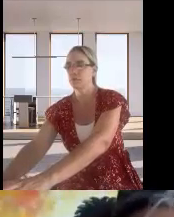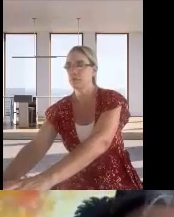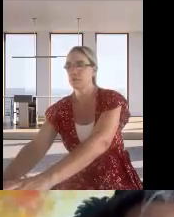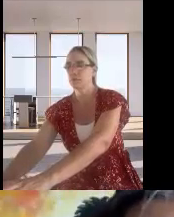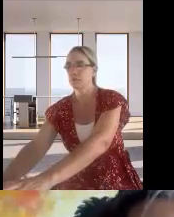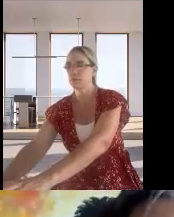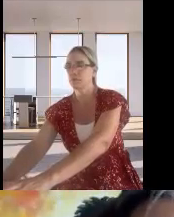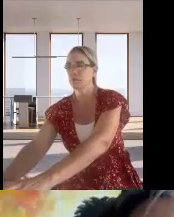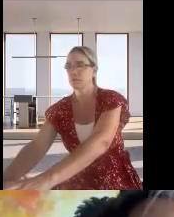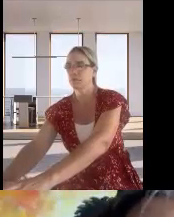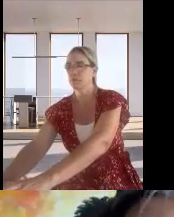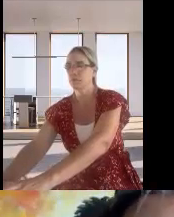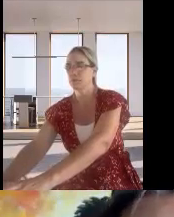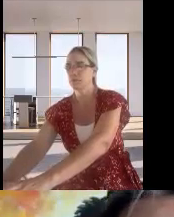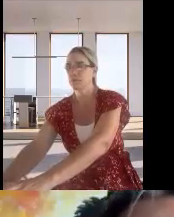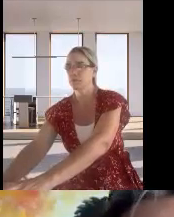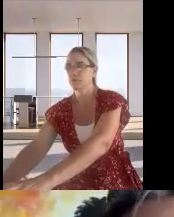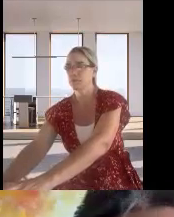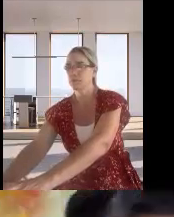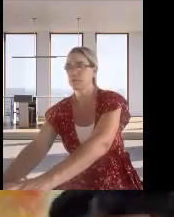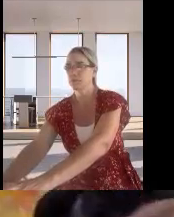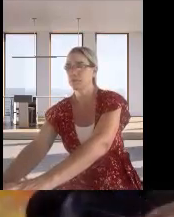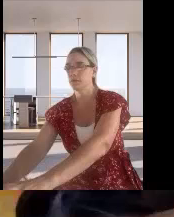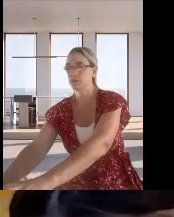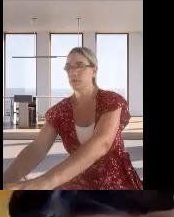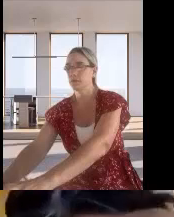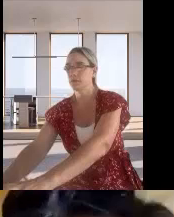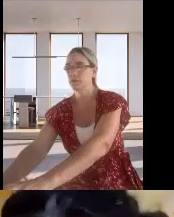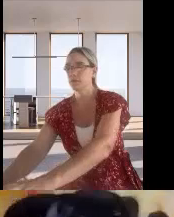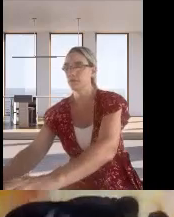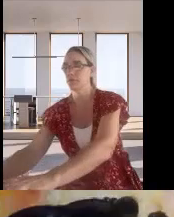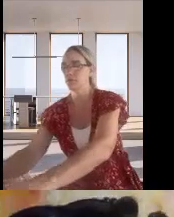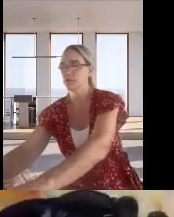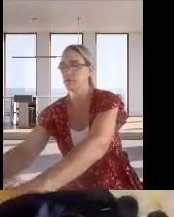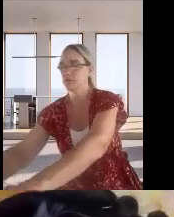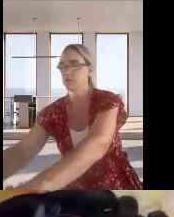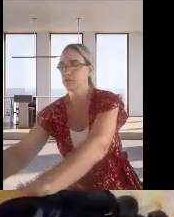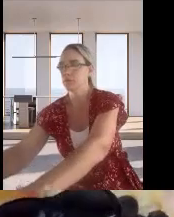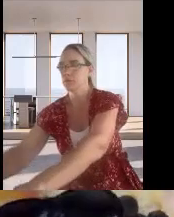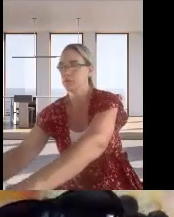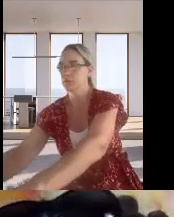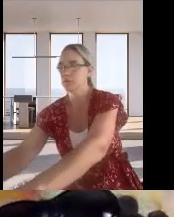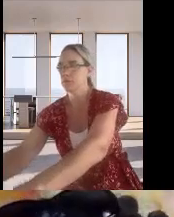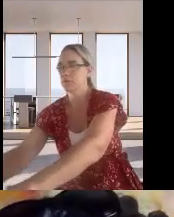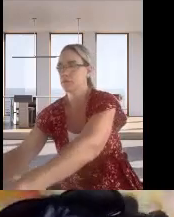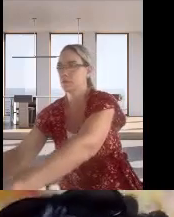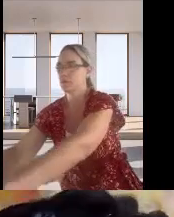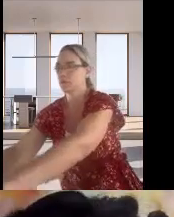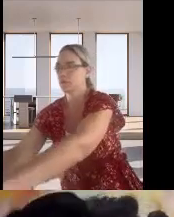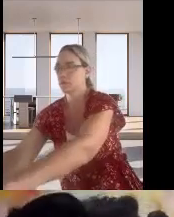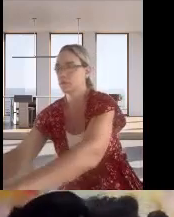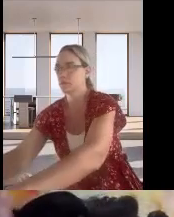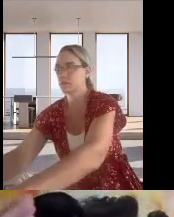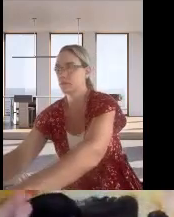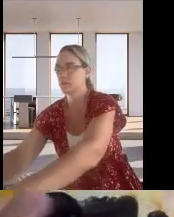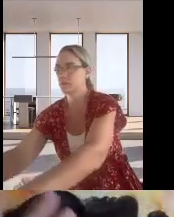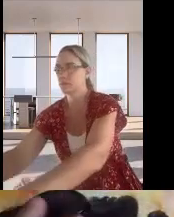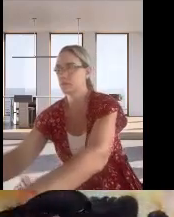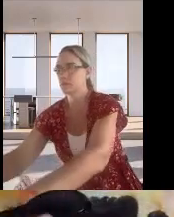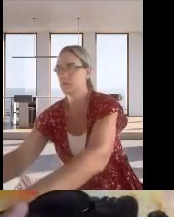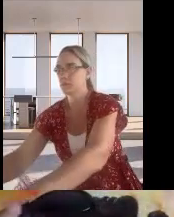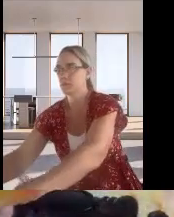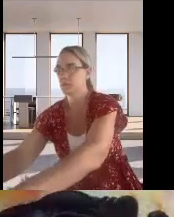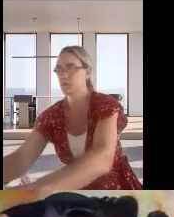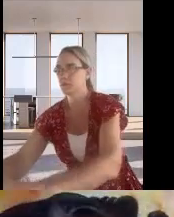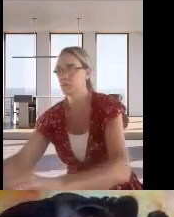department. Okay. So if you could, I'd appreciate if you could, as you say, take that away and look at, you know, like people